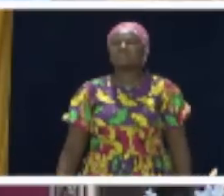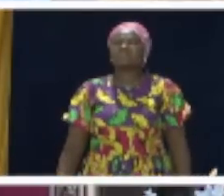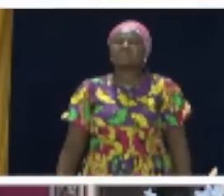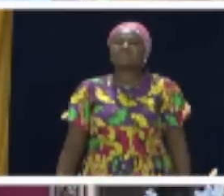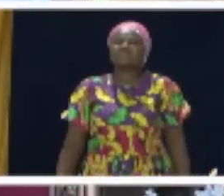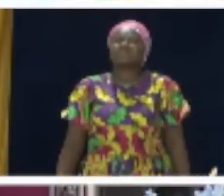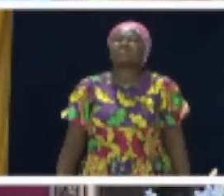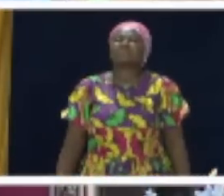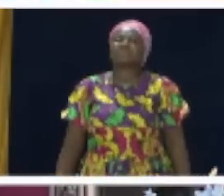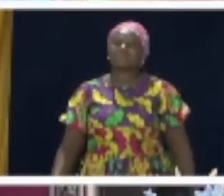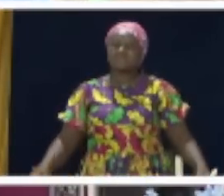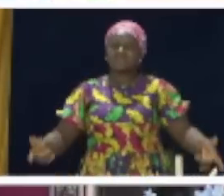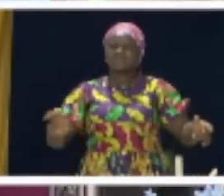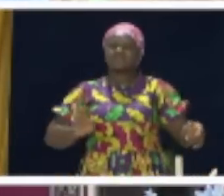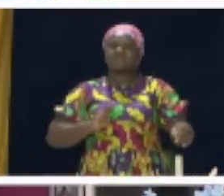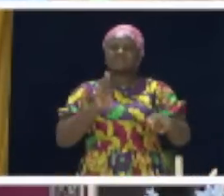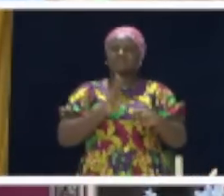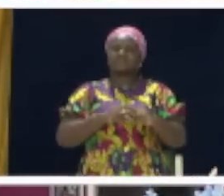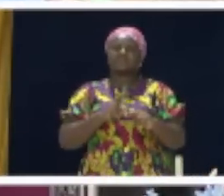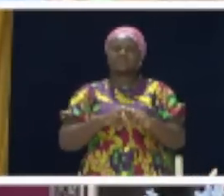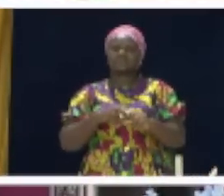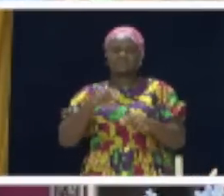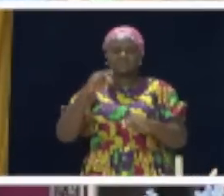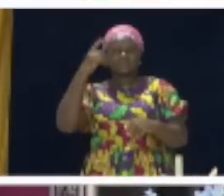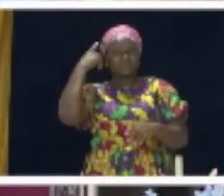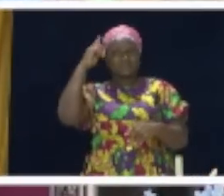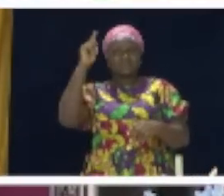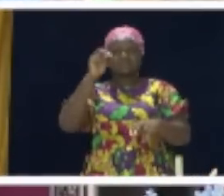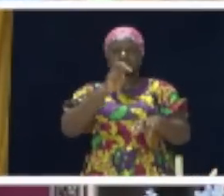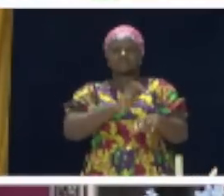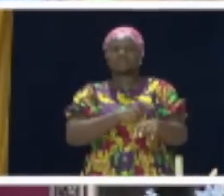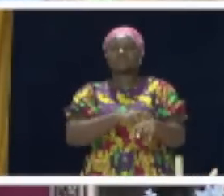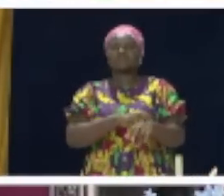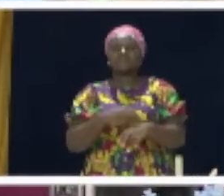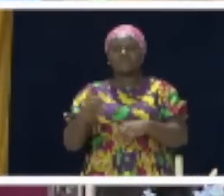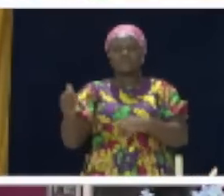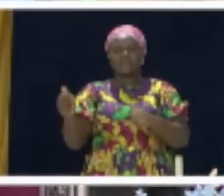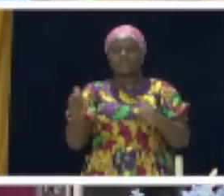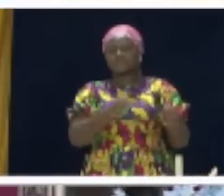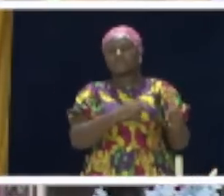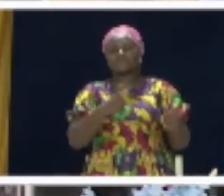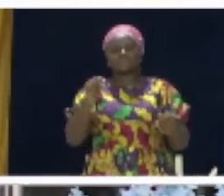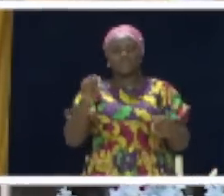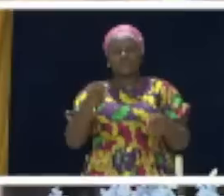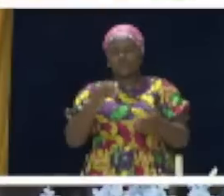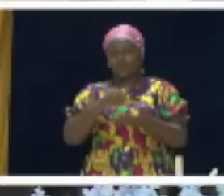Then let's be seated for a moment. Pass your cups through the aisles